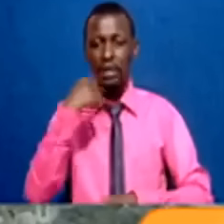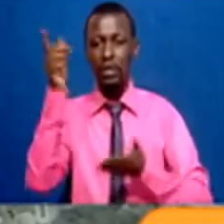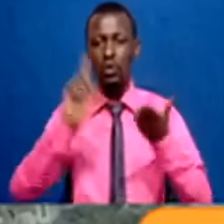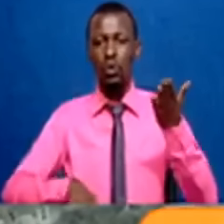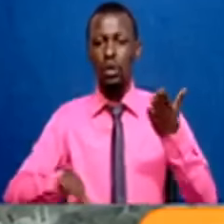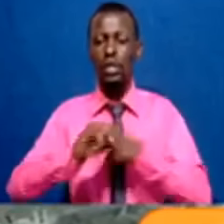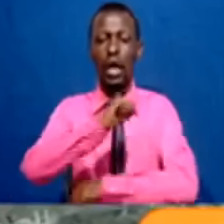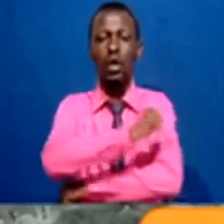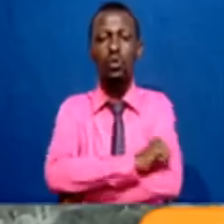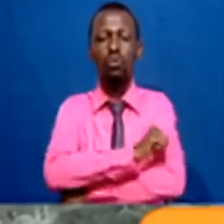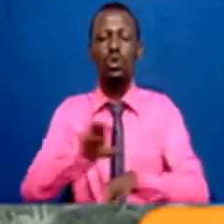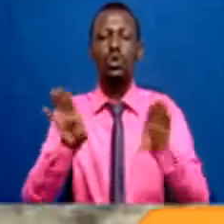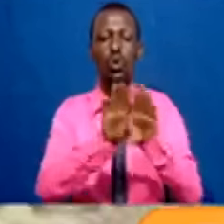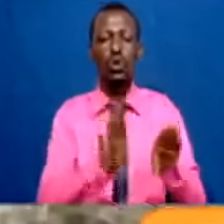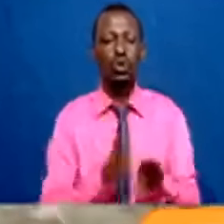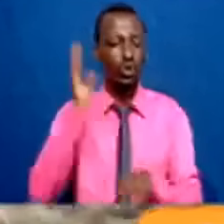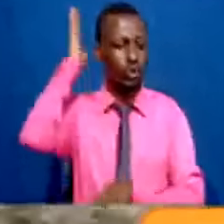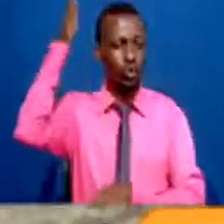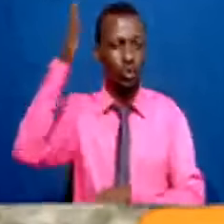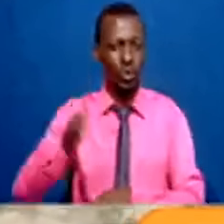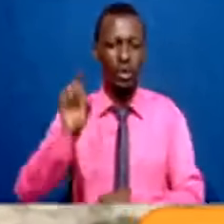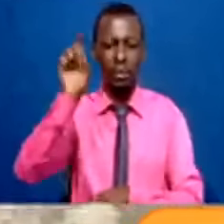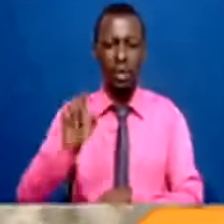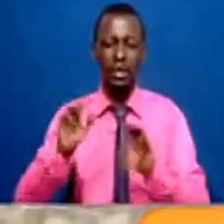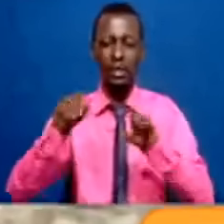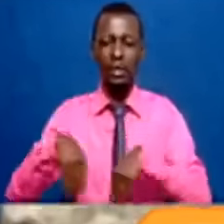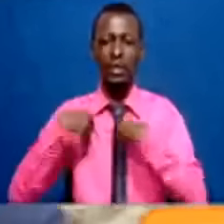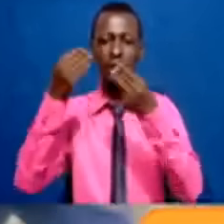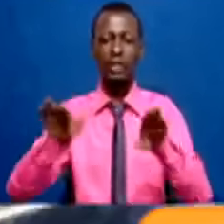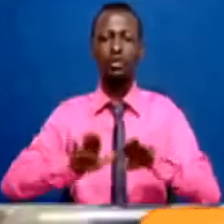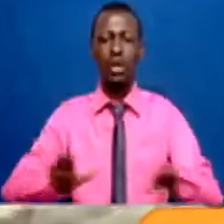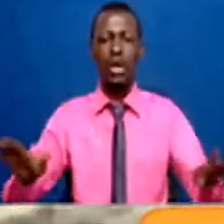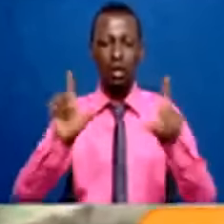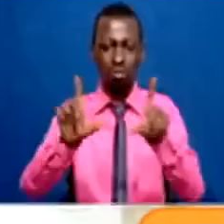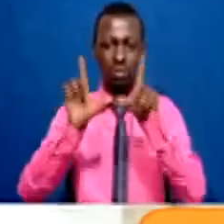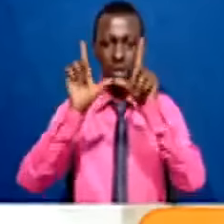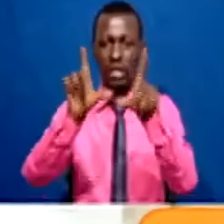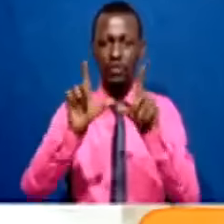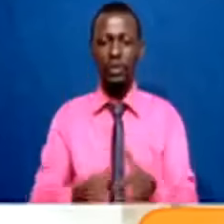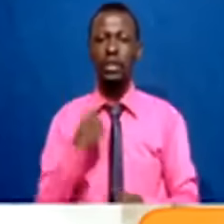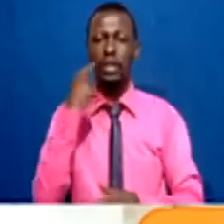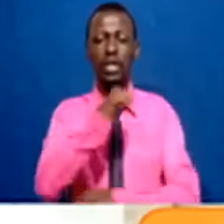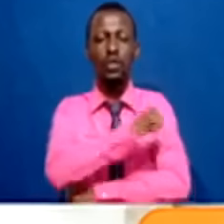schools in the area until they are issued with a title to the land.